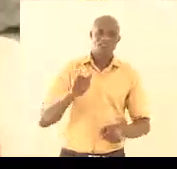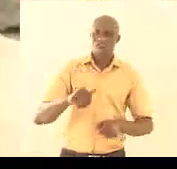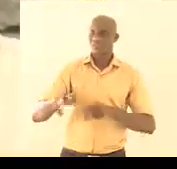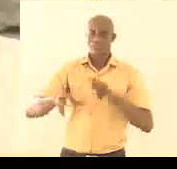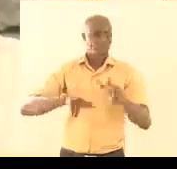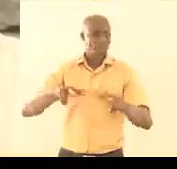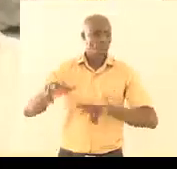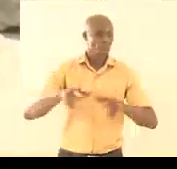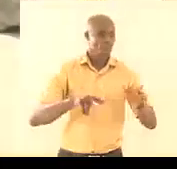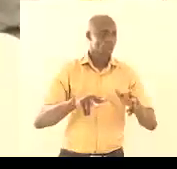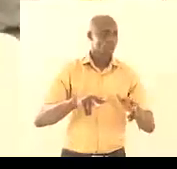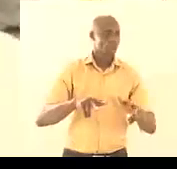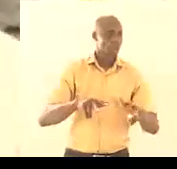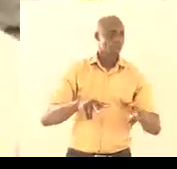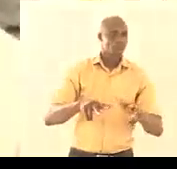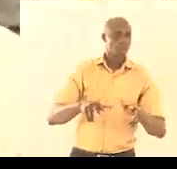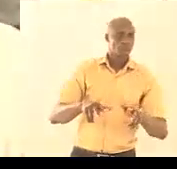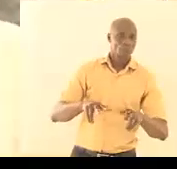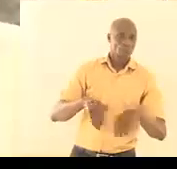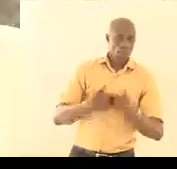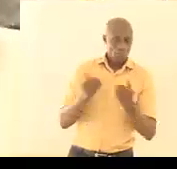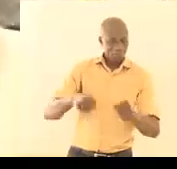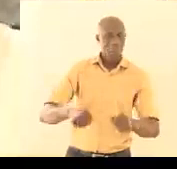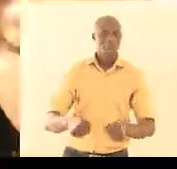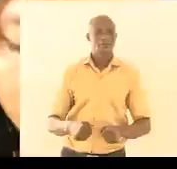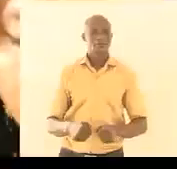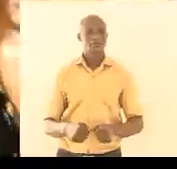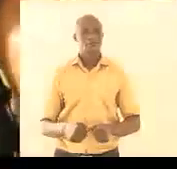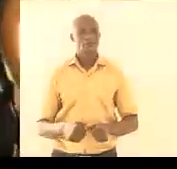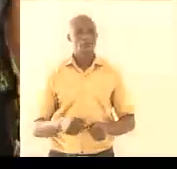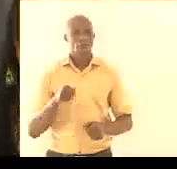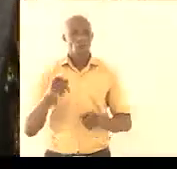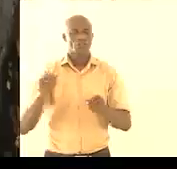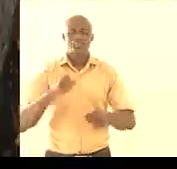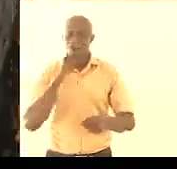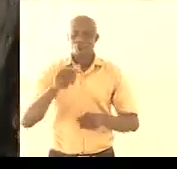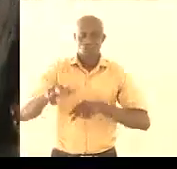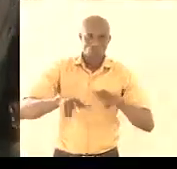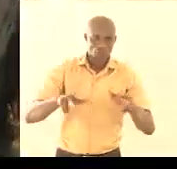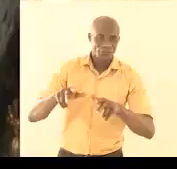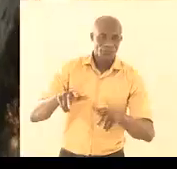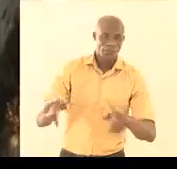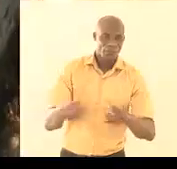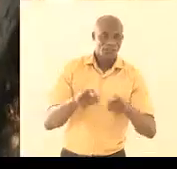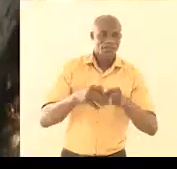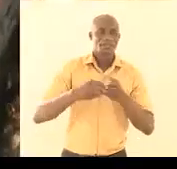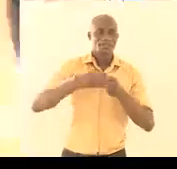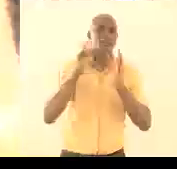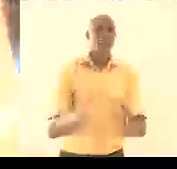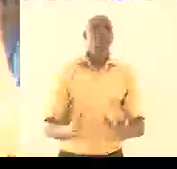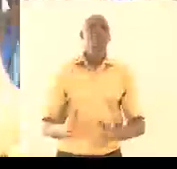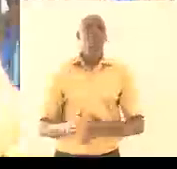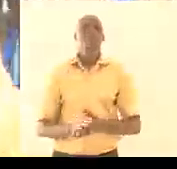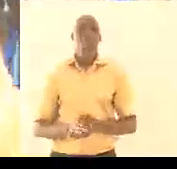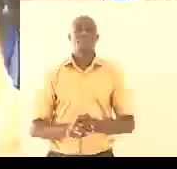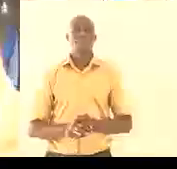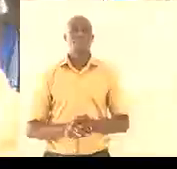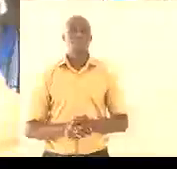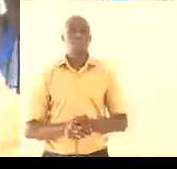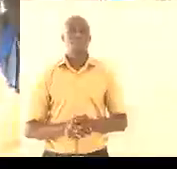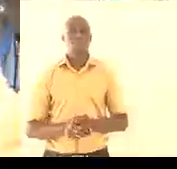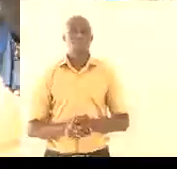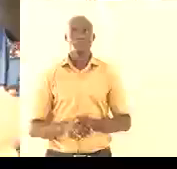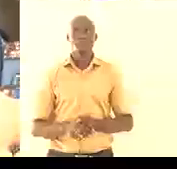take a stroll around your estate to come and visit you? How can you be a leader of your people and you cannot take a stroll around the marketplace in the place that you are representing?